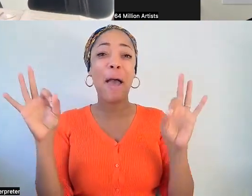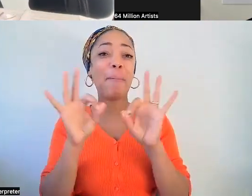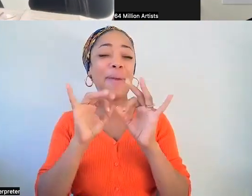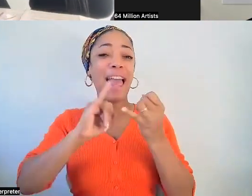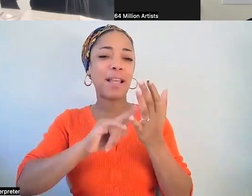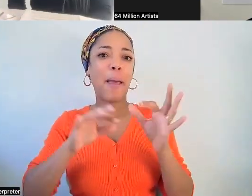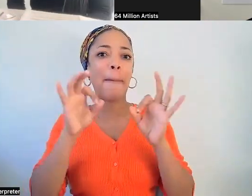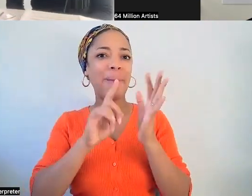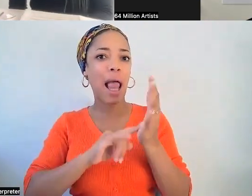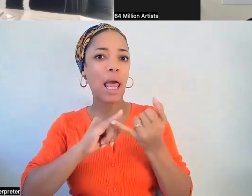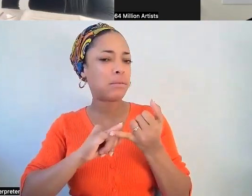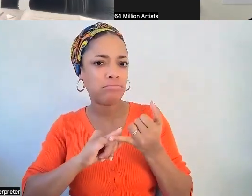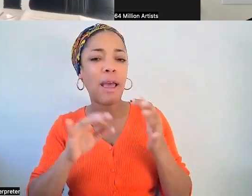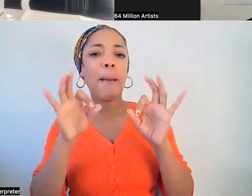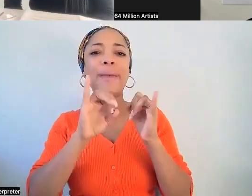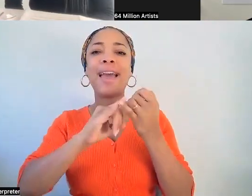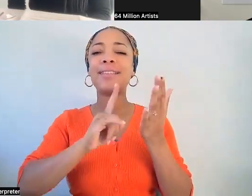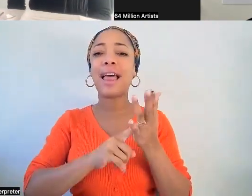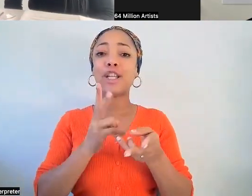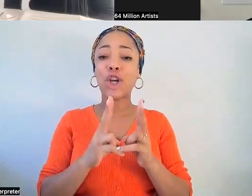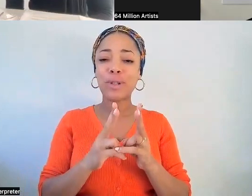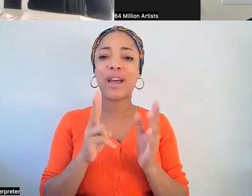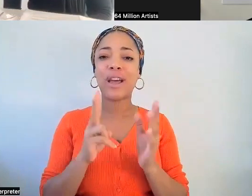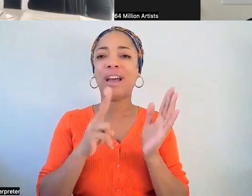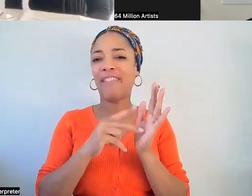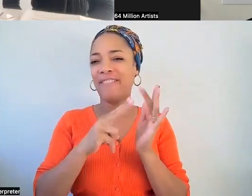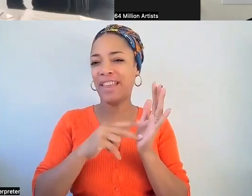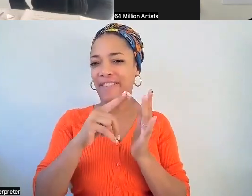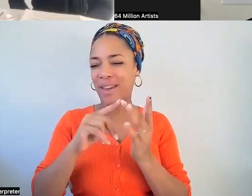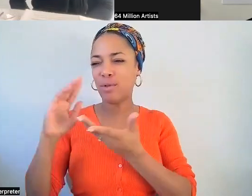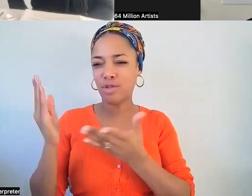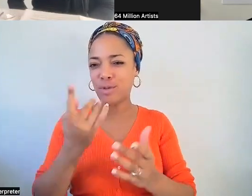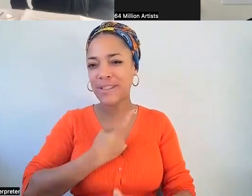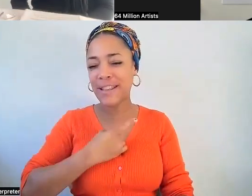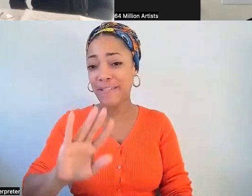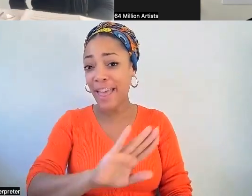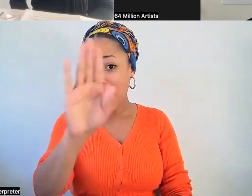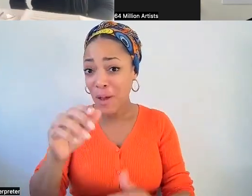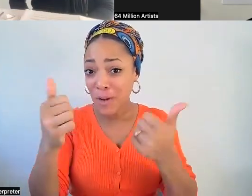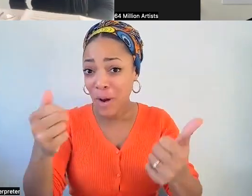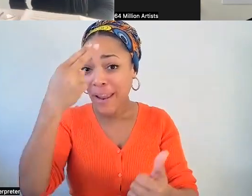BSL interpreter, VV. I will give her the opportunity to introduce herself.